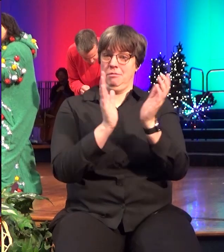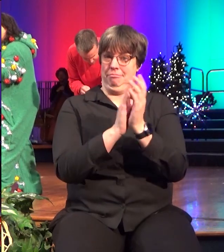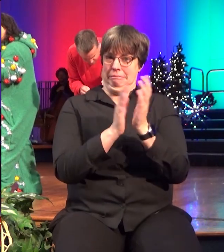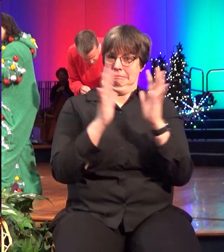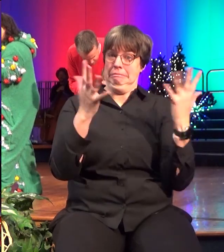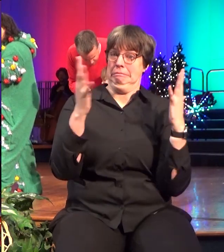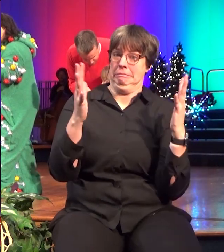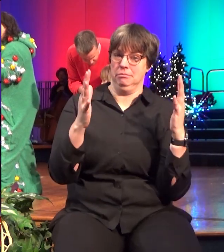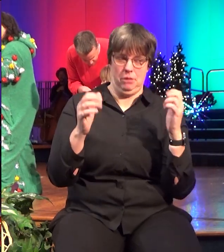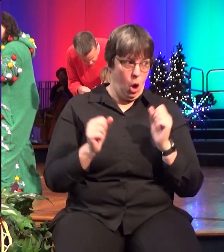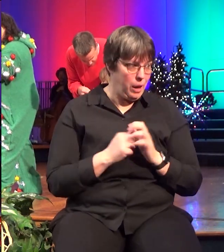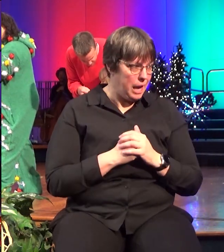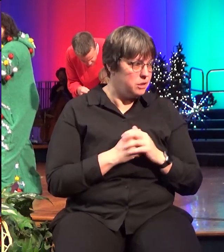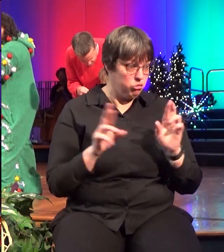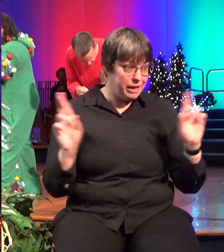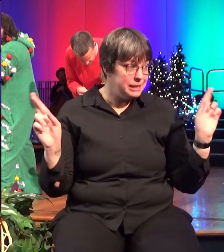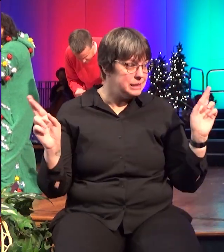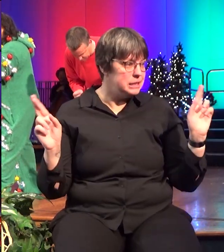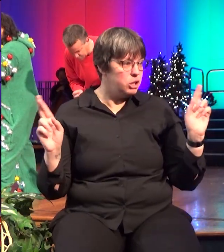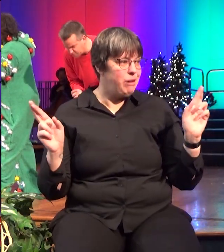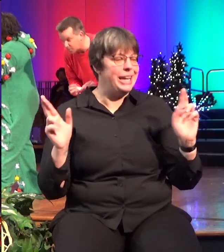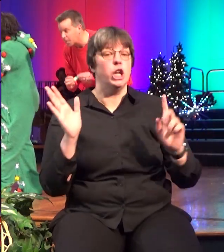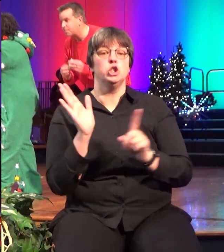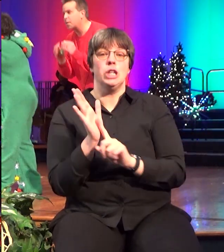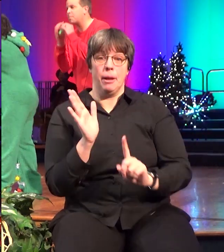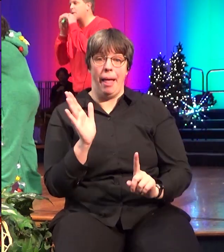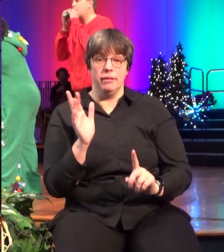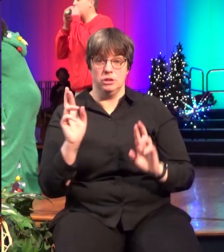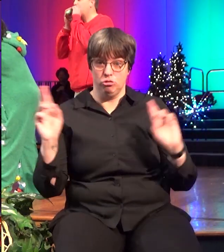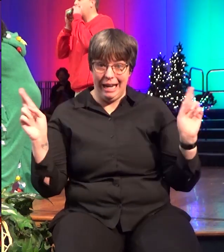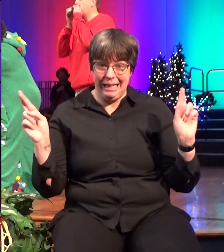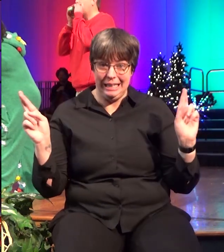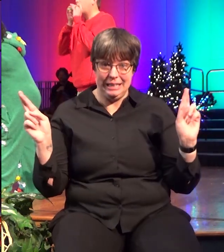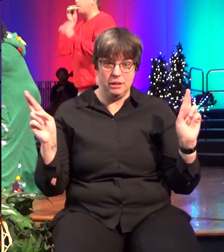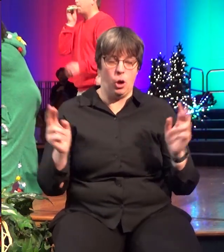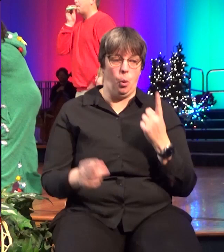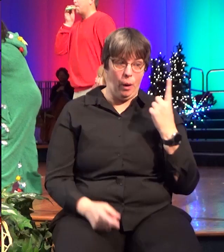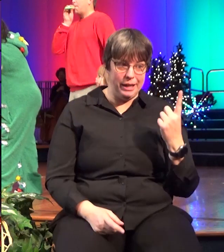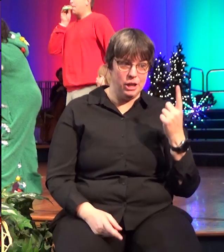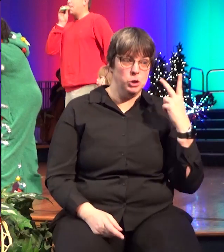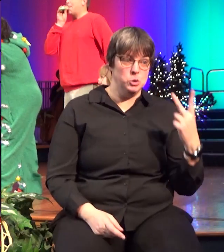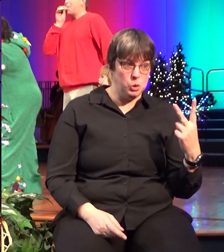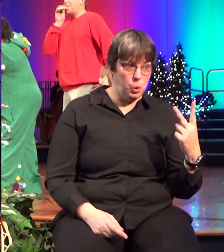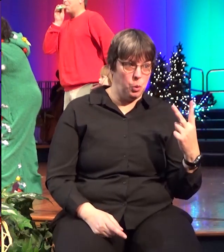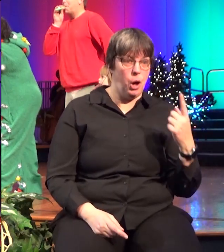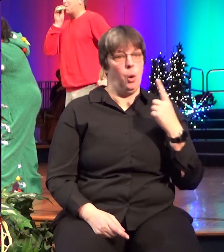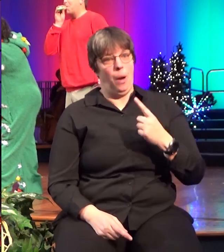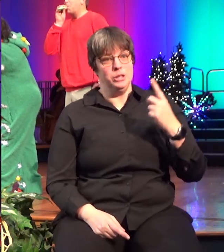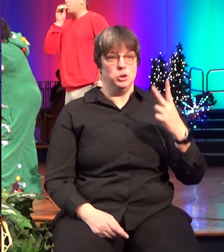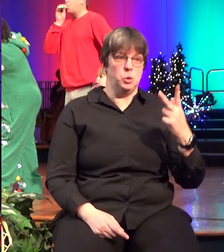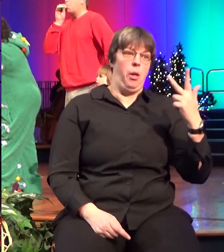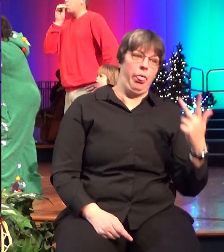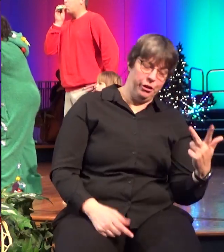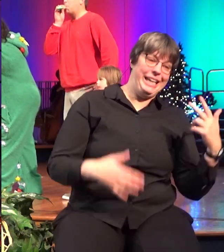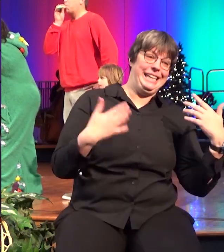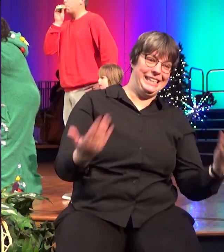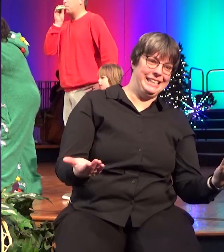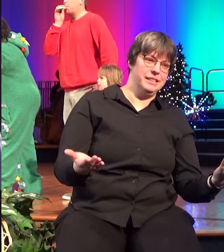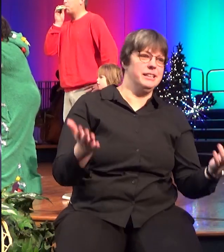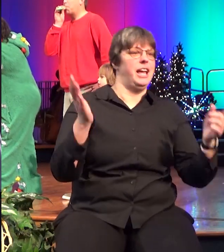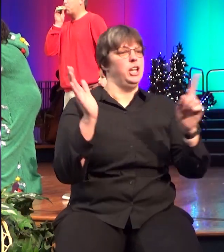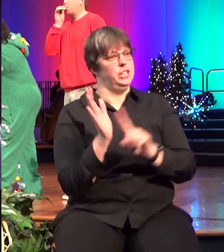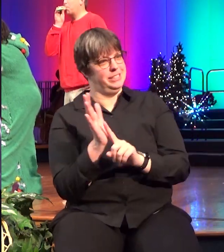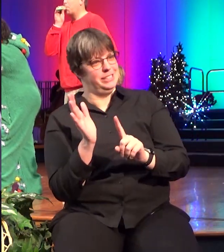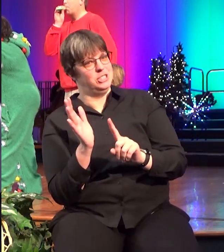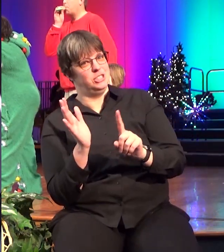Now, are you ready? Yes. Jingle bells. All right. Shall we? Right, yeah. A one, a two, a 1, 2, 3.